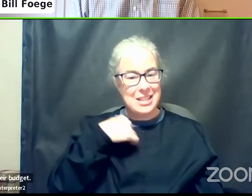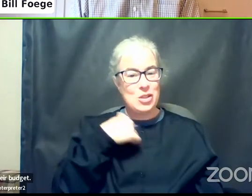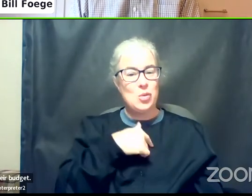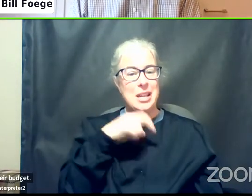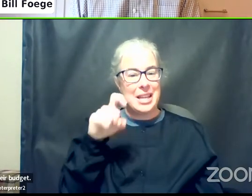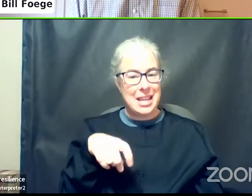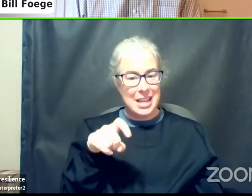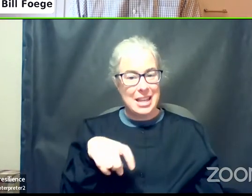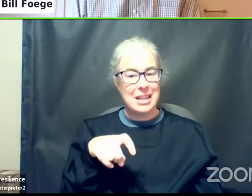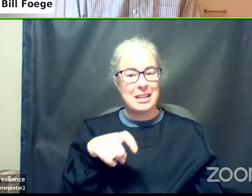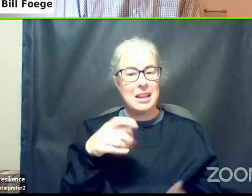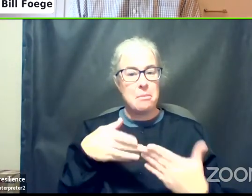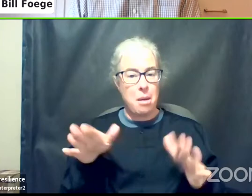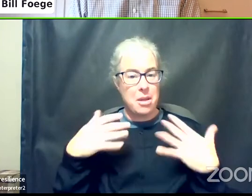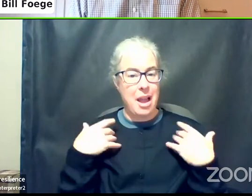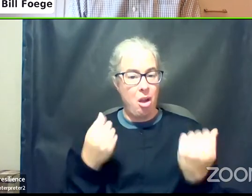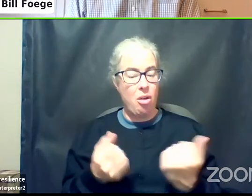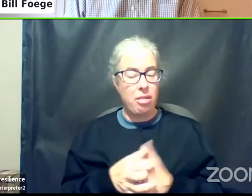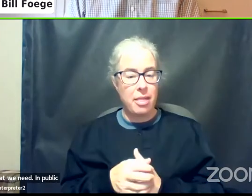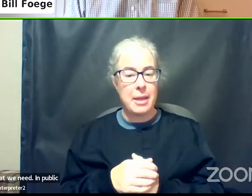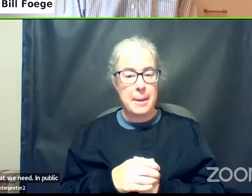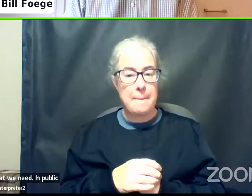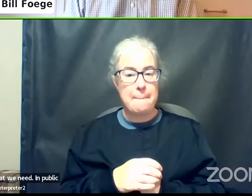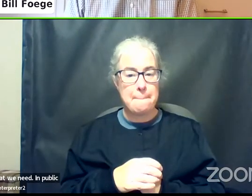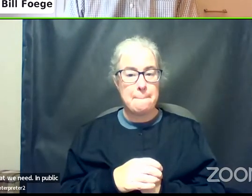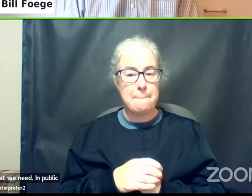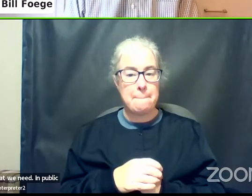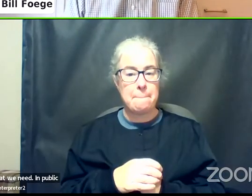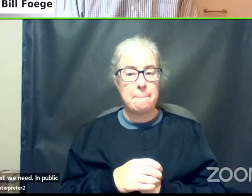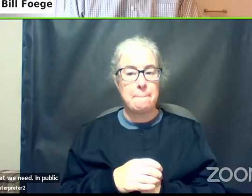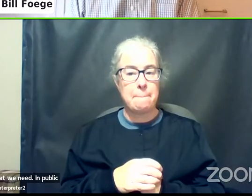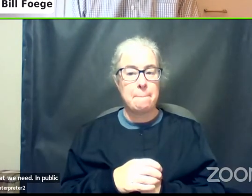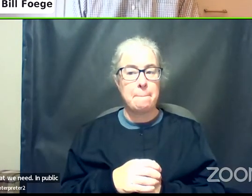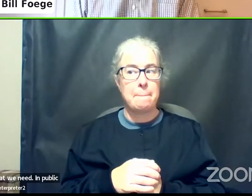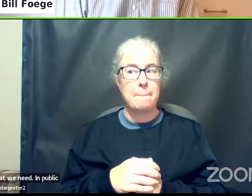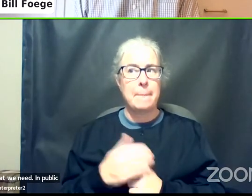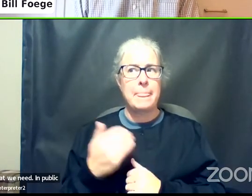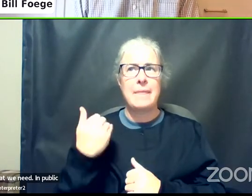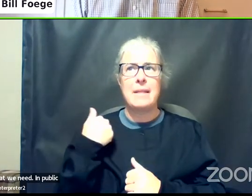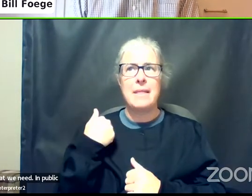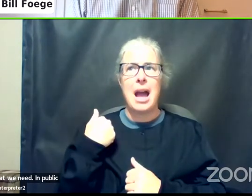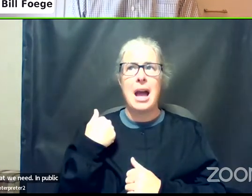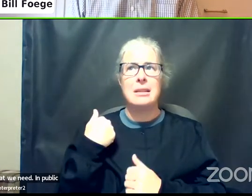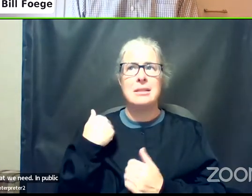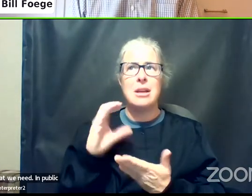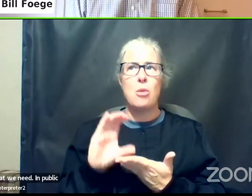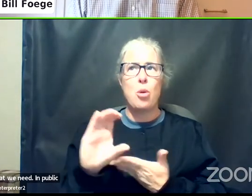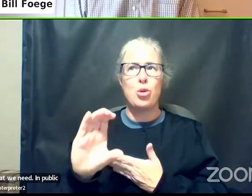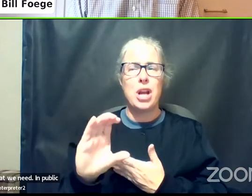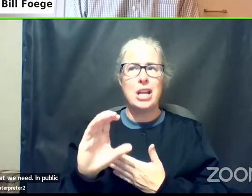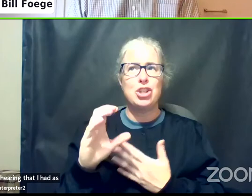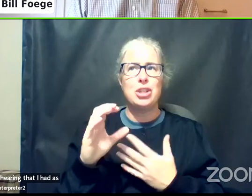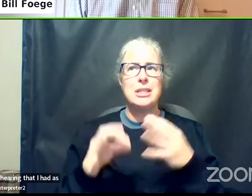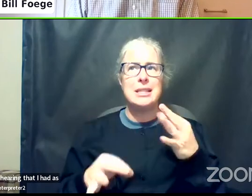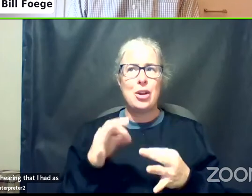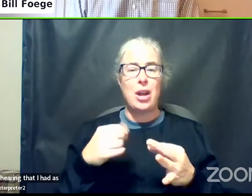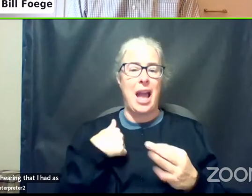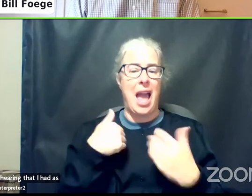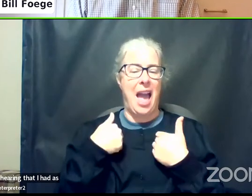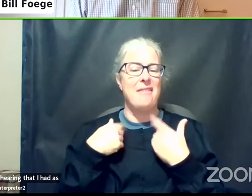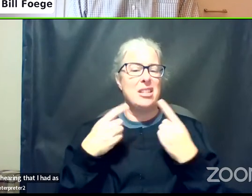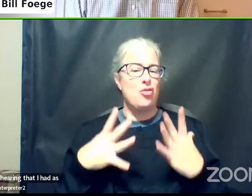need in public health the last Appropriations hearing that I had as director of CDC